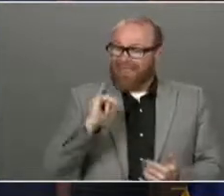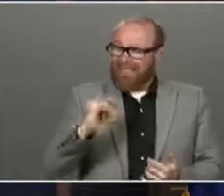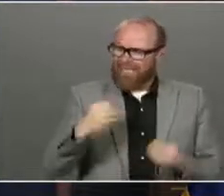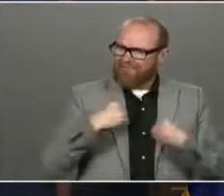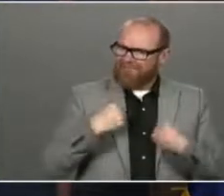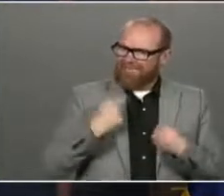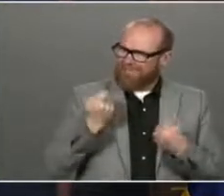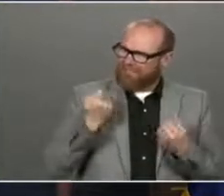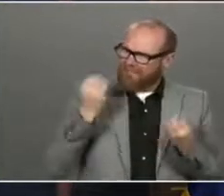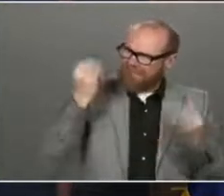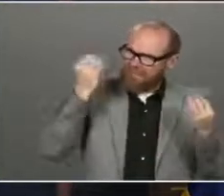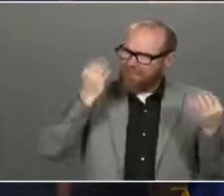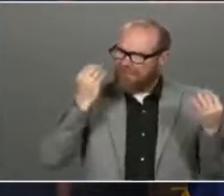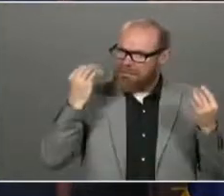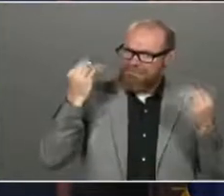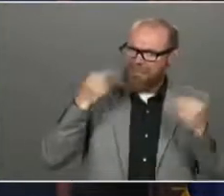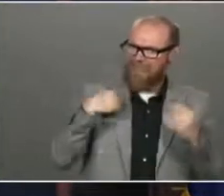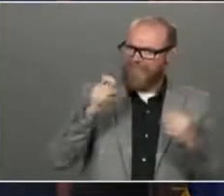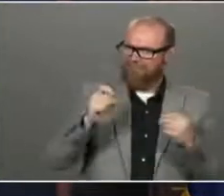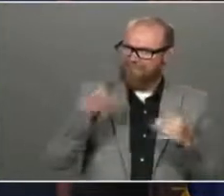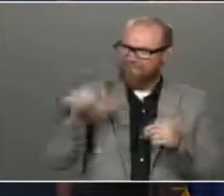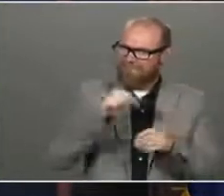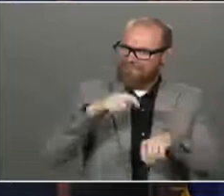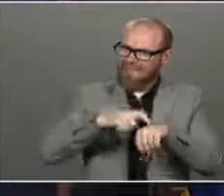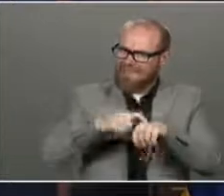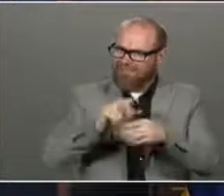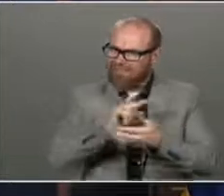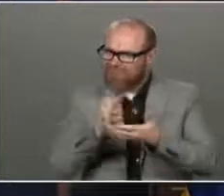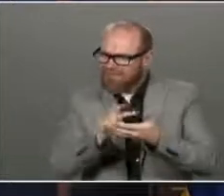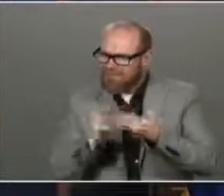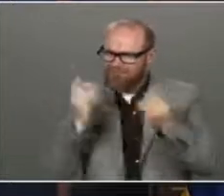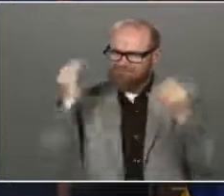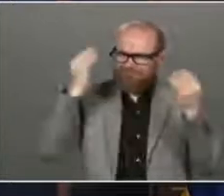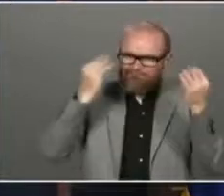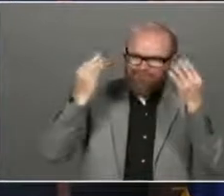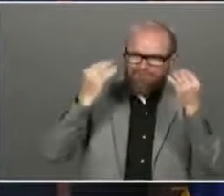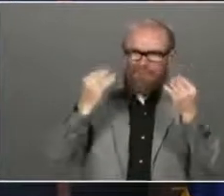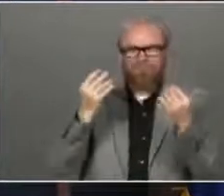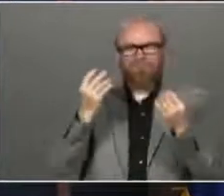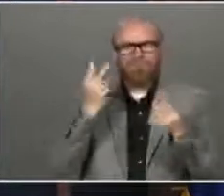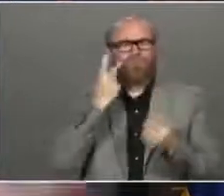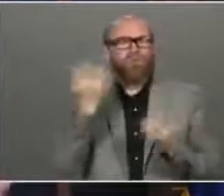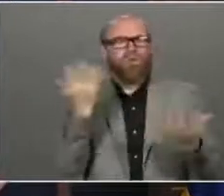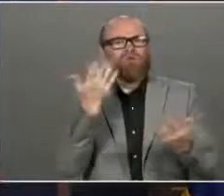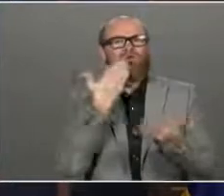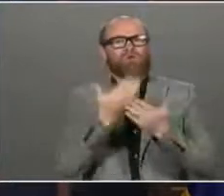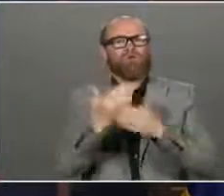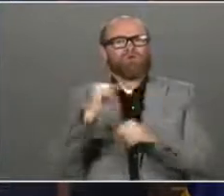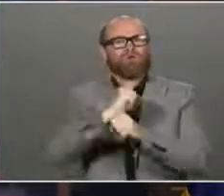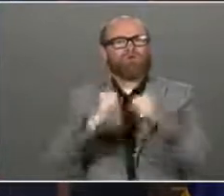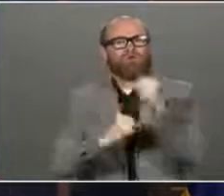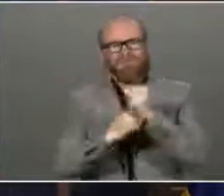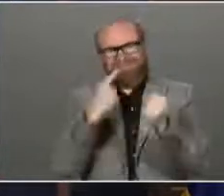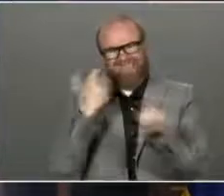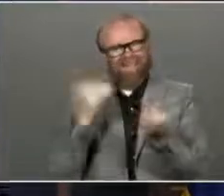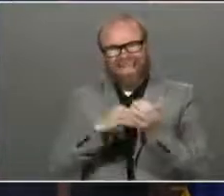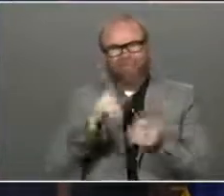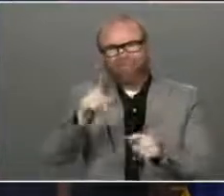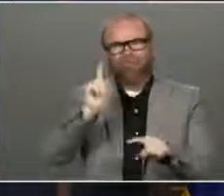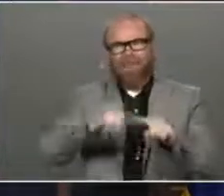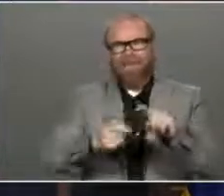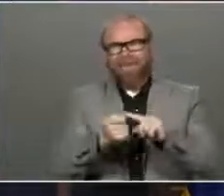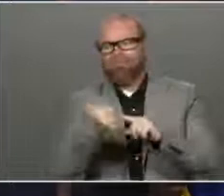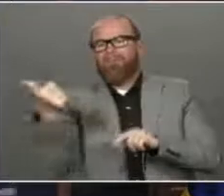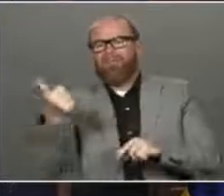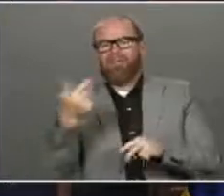pause to kind of think, okay, is there a rational structure that we can put around this? Not to eliminate short-term rentals. Short-term rentals are